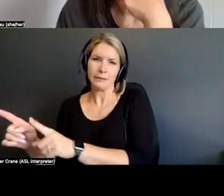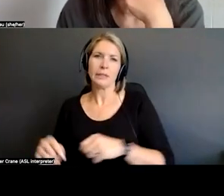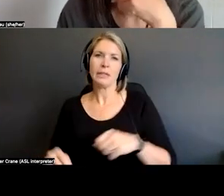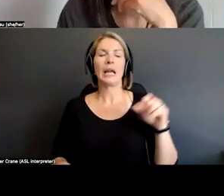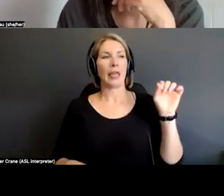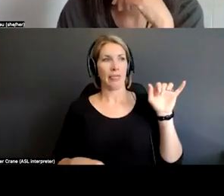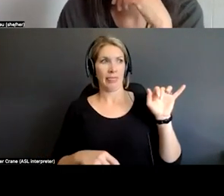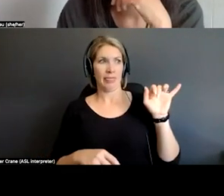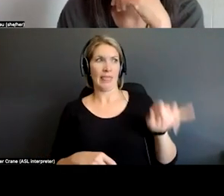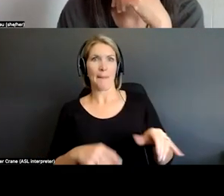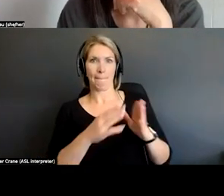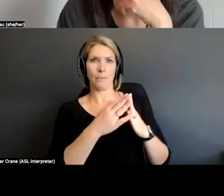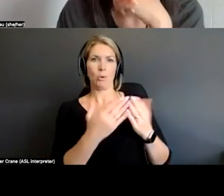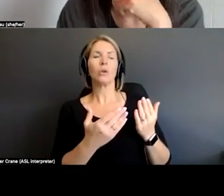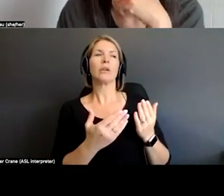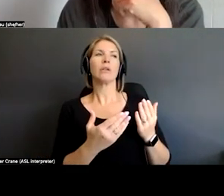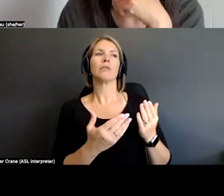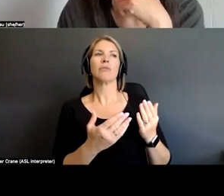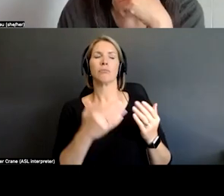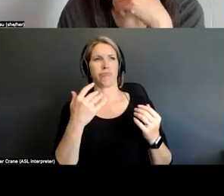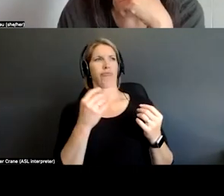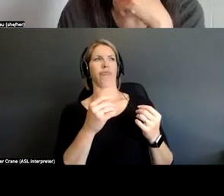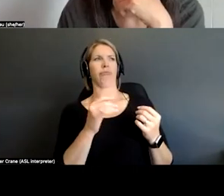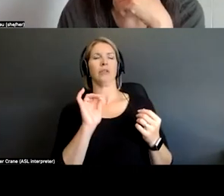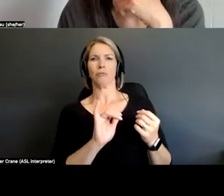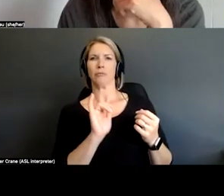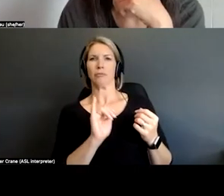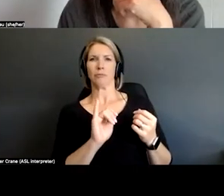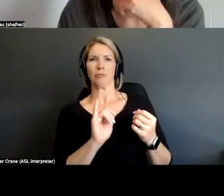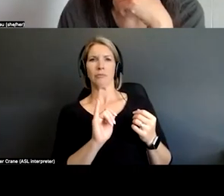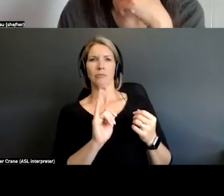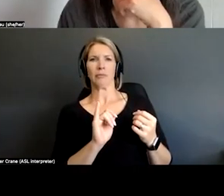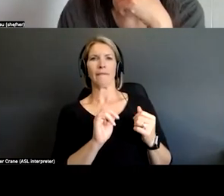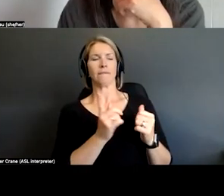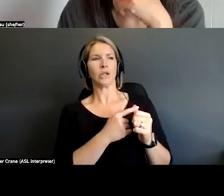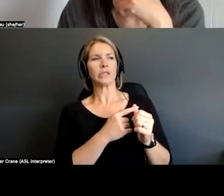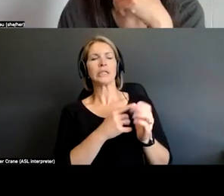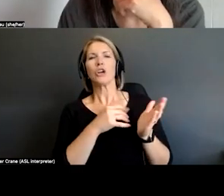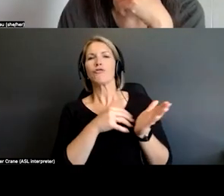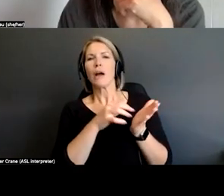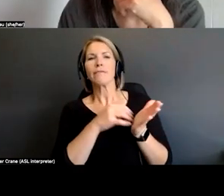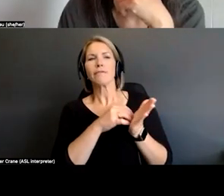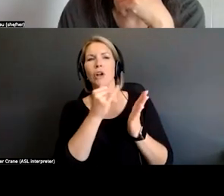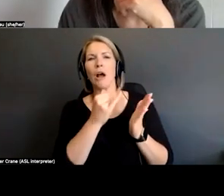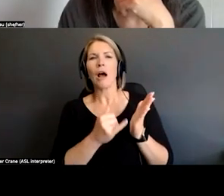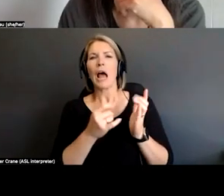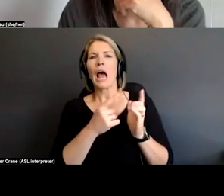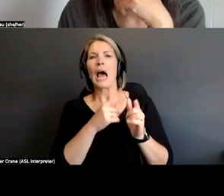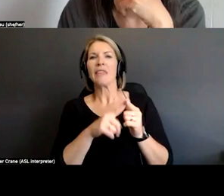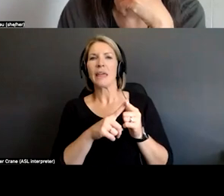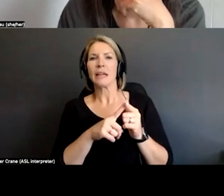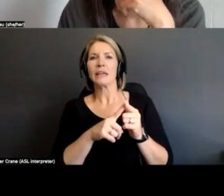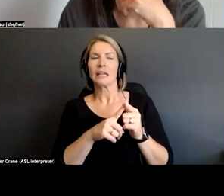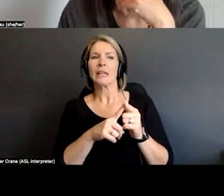commission artwork, we will kind of work on sketches first and then kind of build it towards the end idea. But that